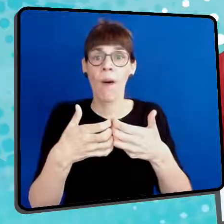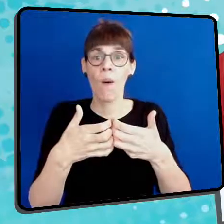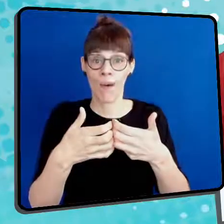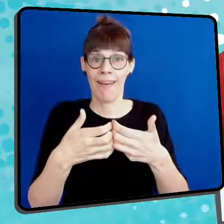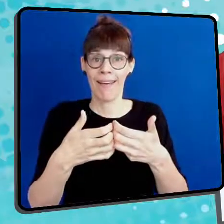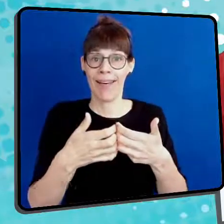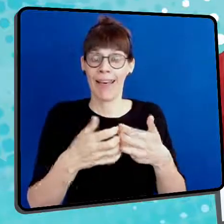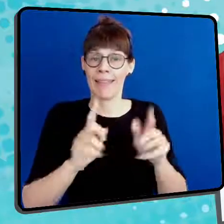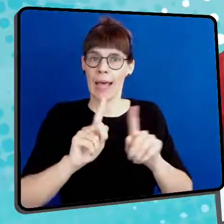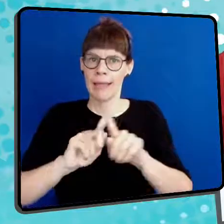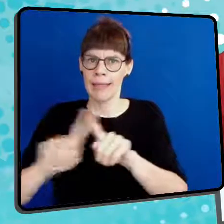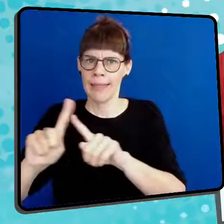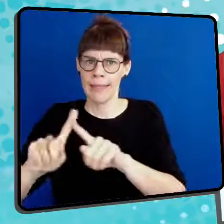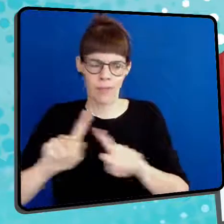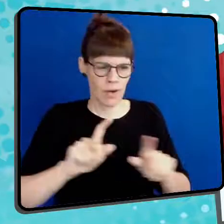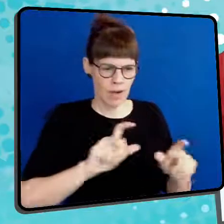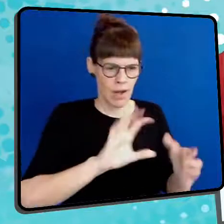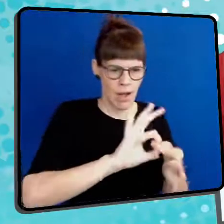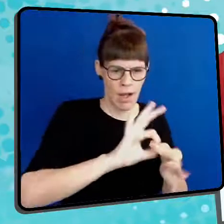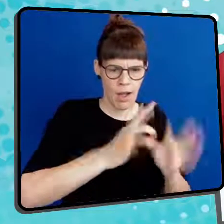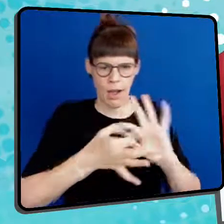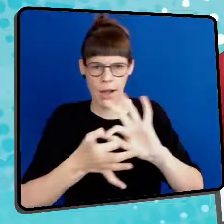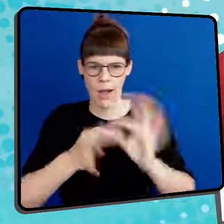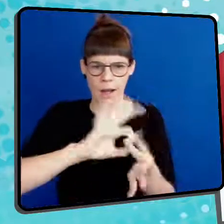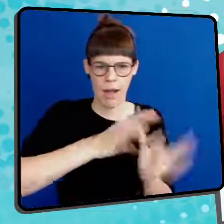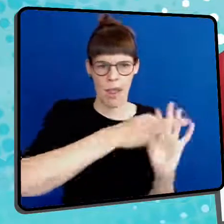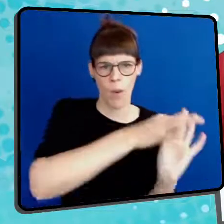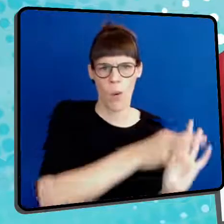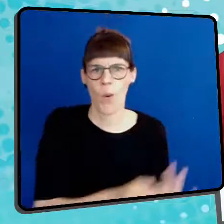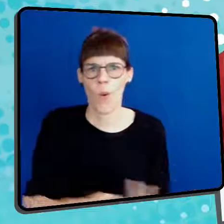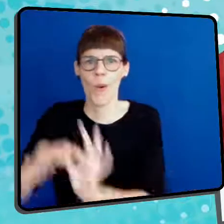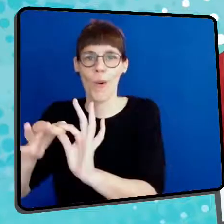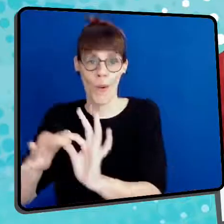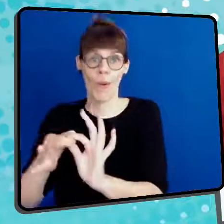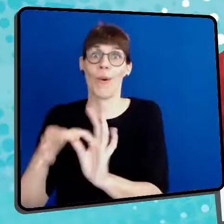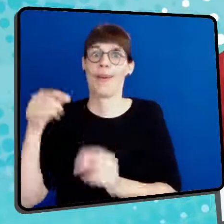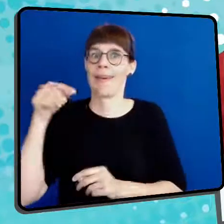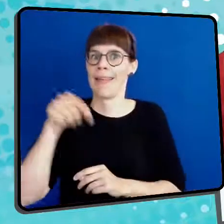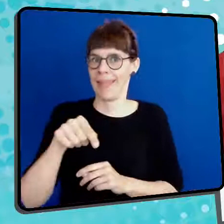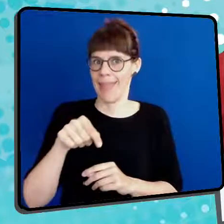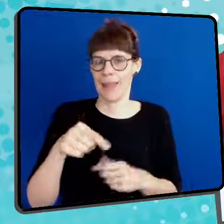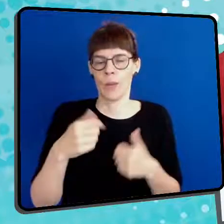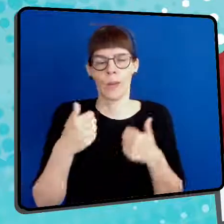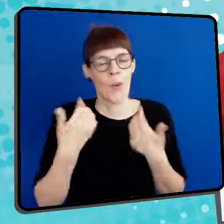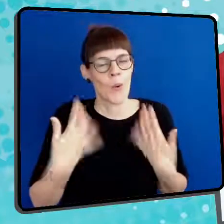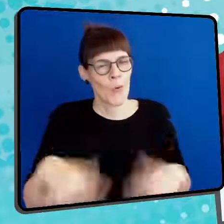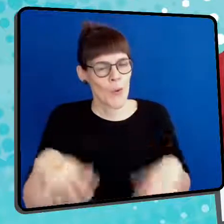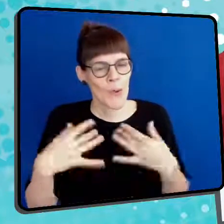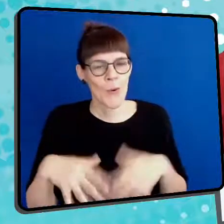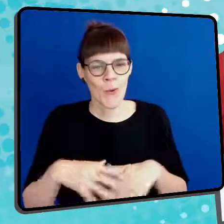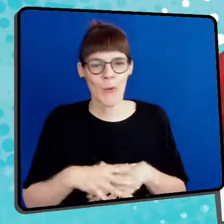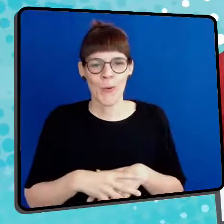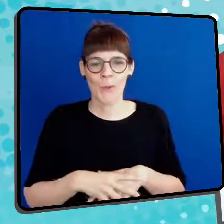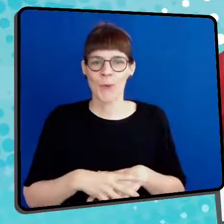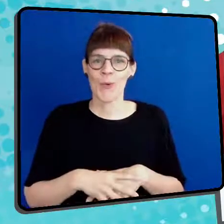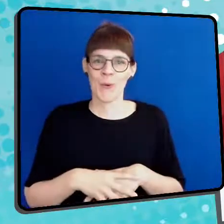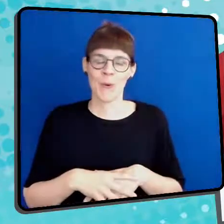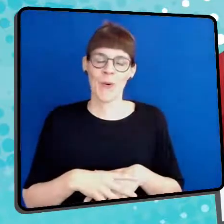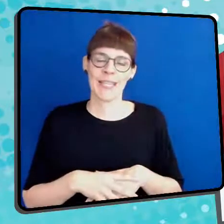different jigsaw pieces kind of come together and work well, like efficiently as well, I think is a whole